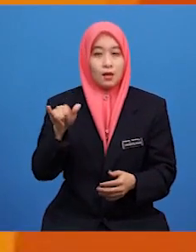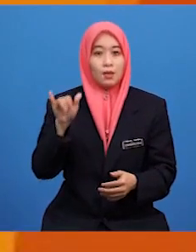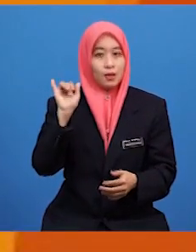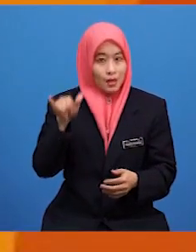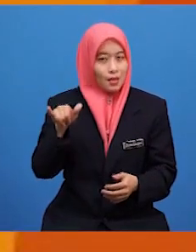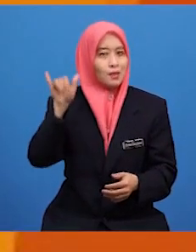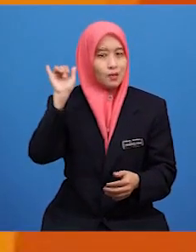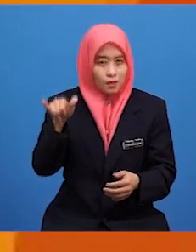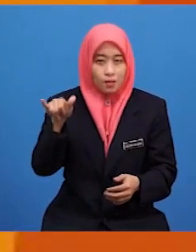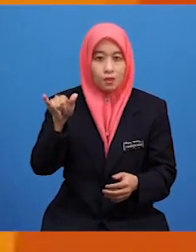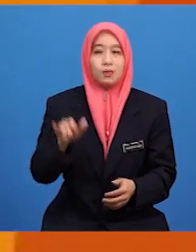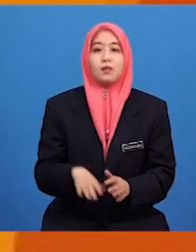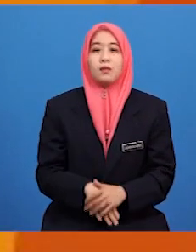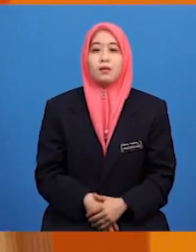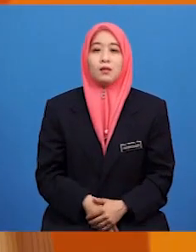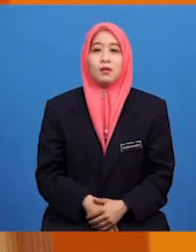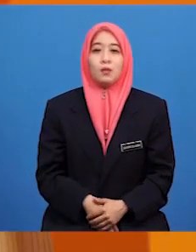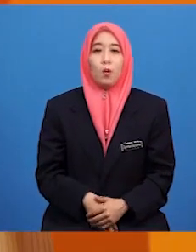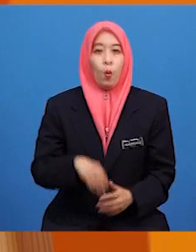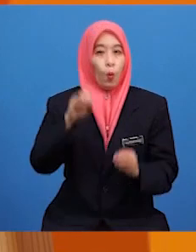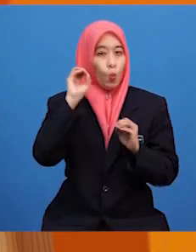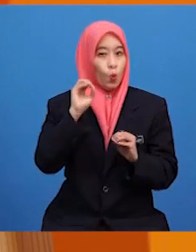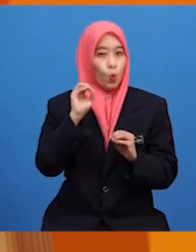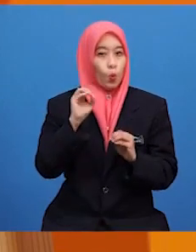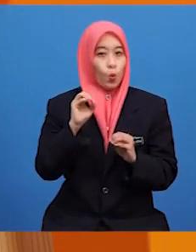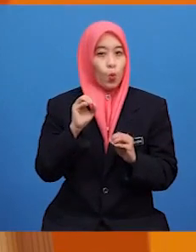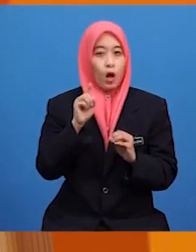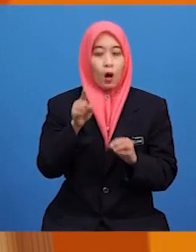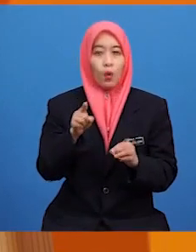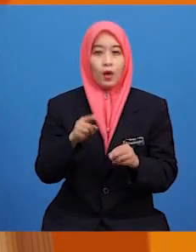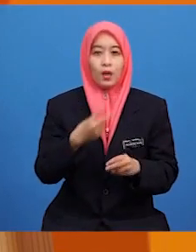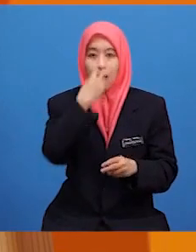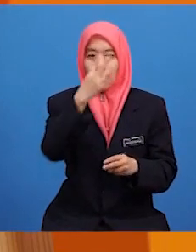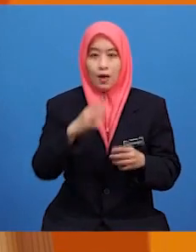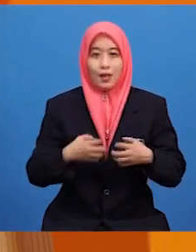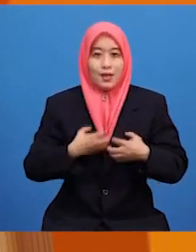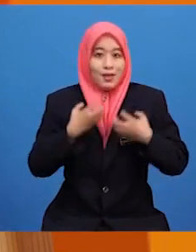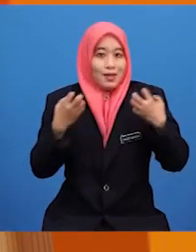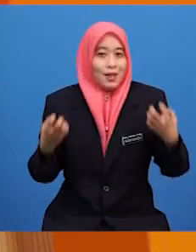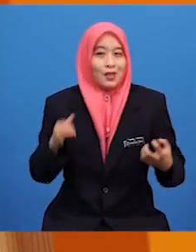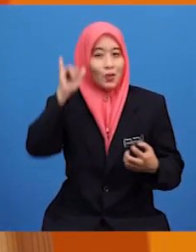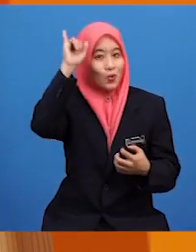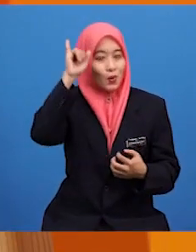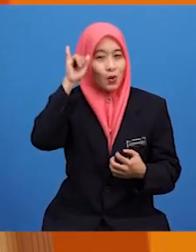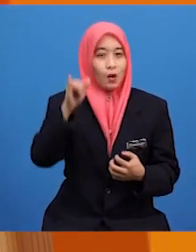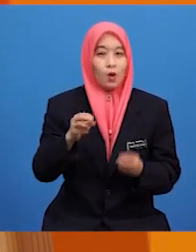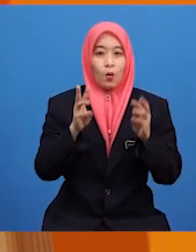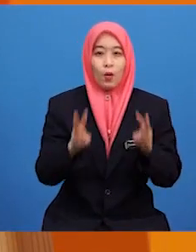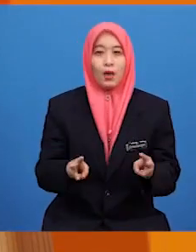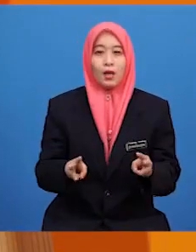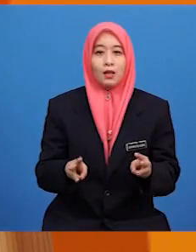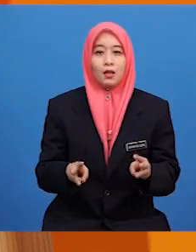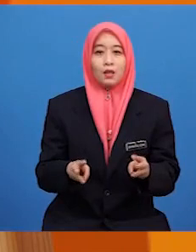yes, yes. Oh, you seem so excited, Yolo. Well, since you